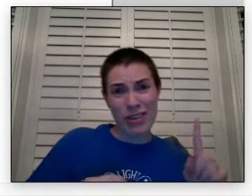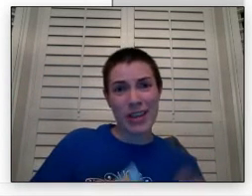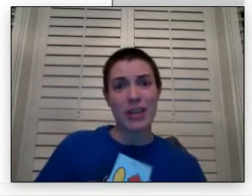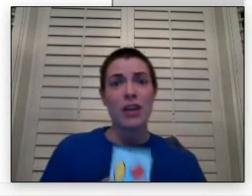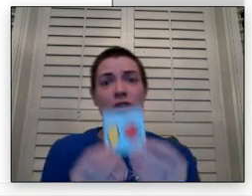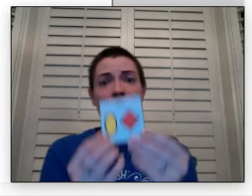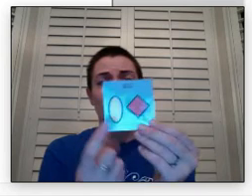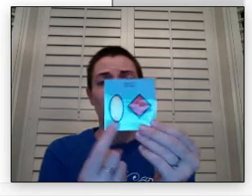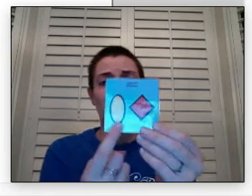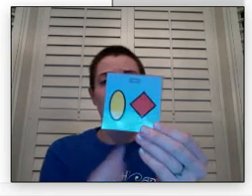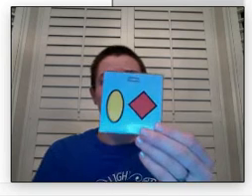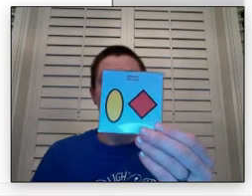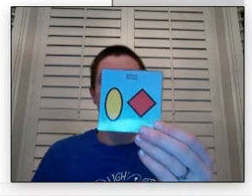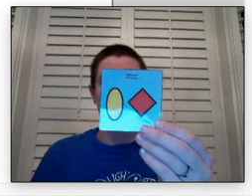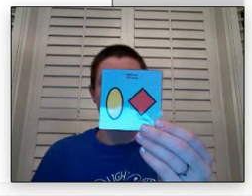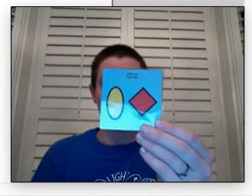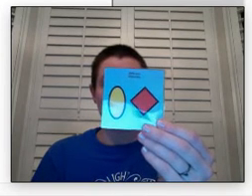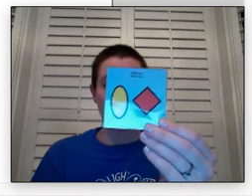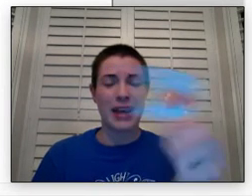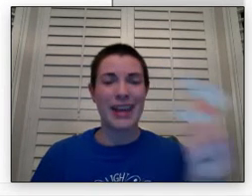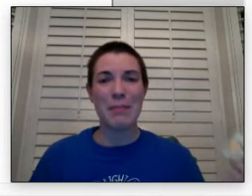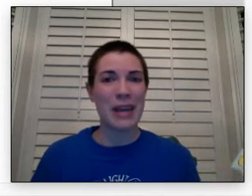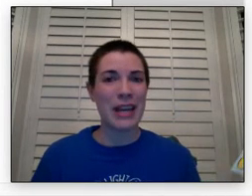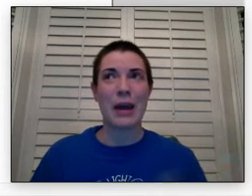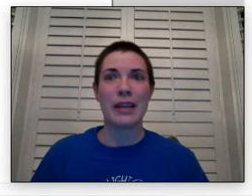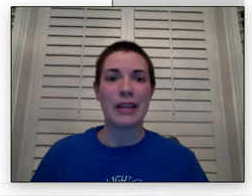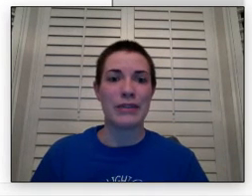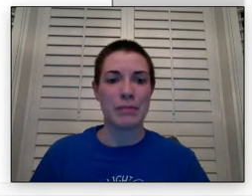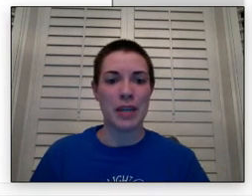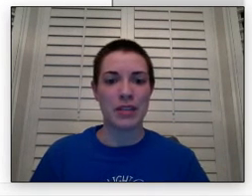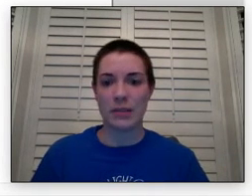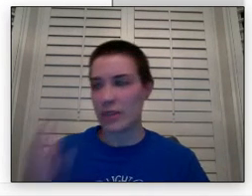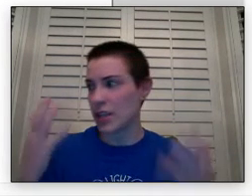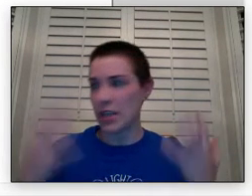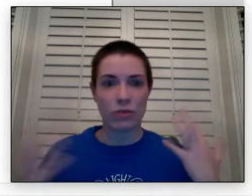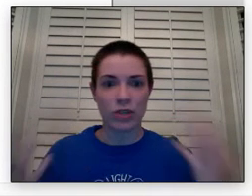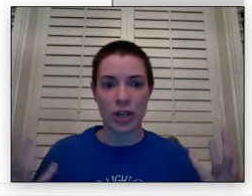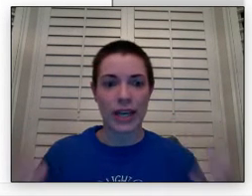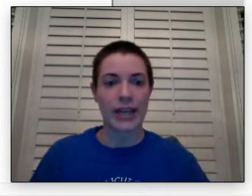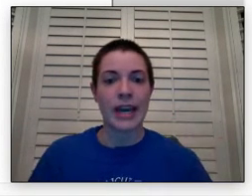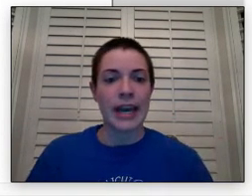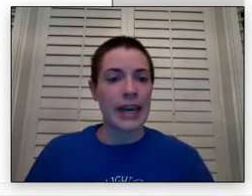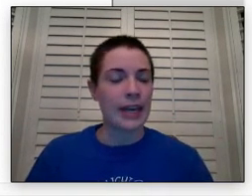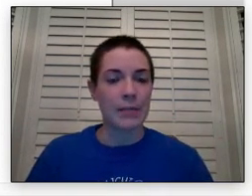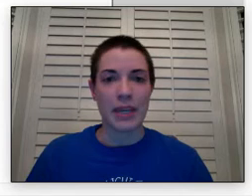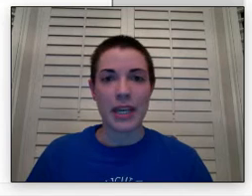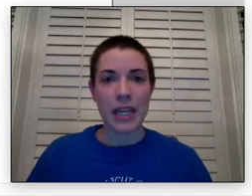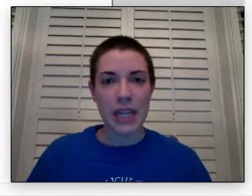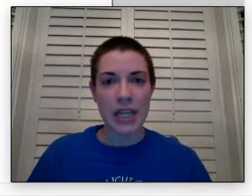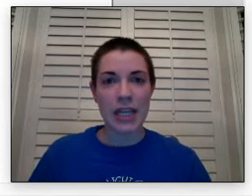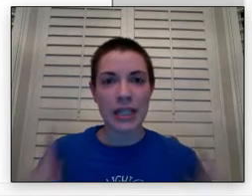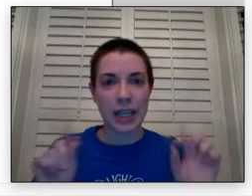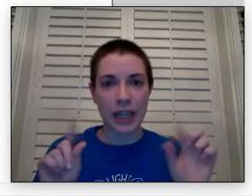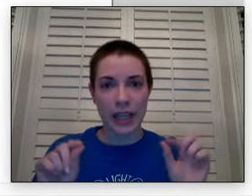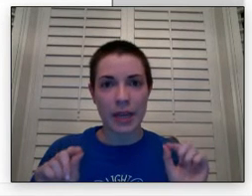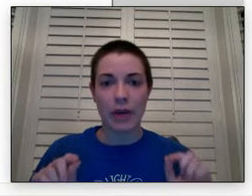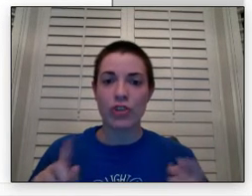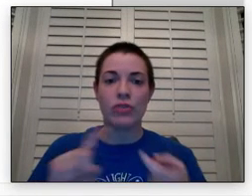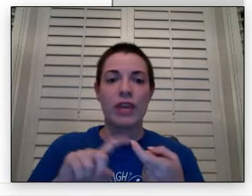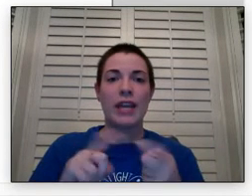one thing to looking different. And it might not even be something that you look like. It can be any little